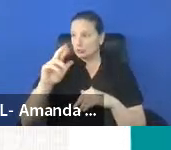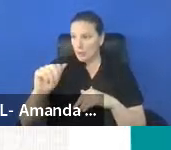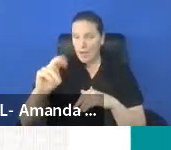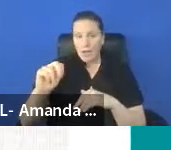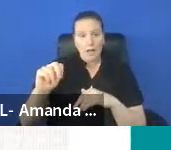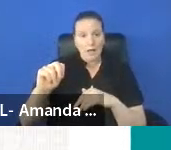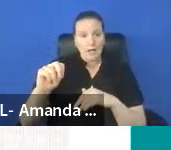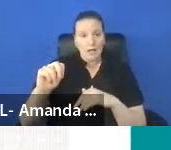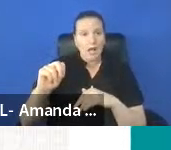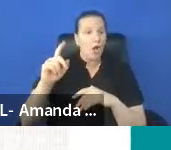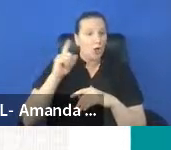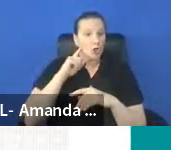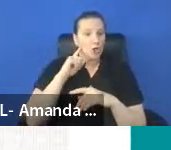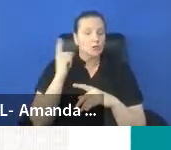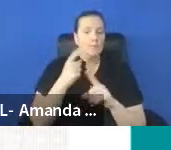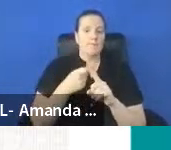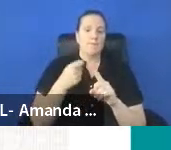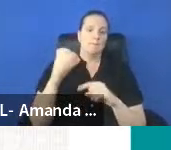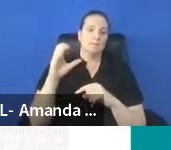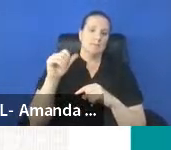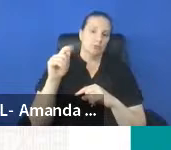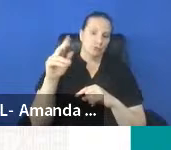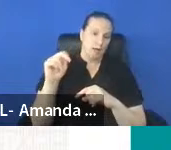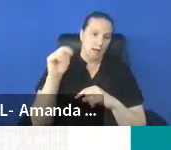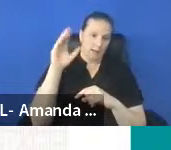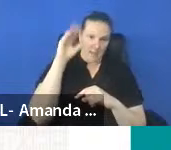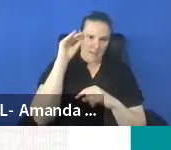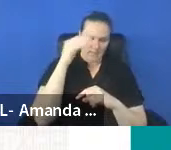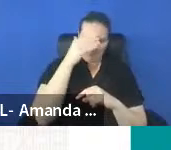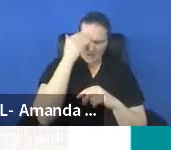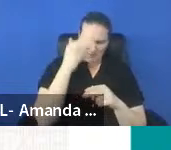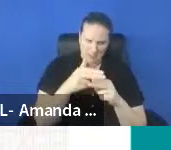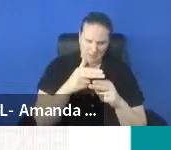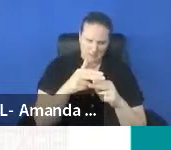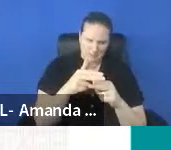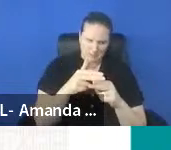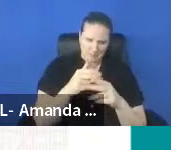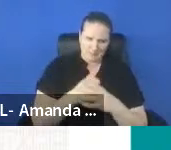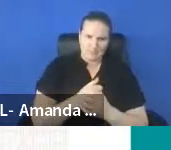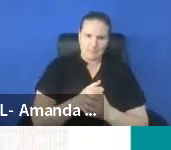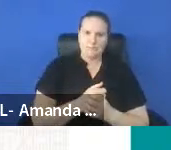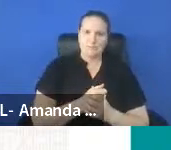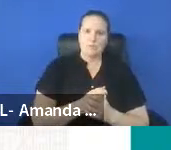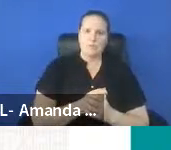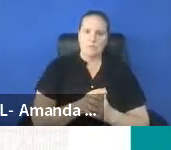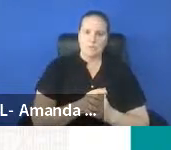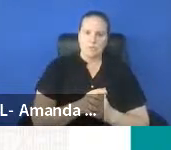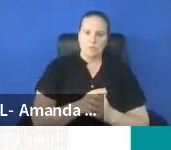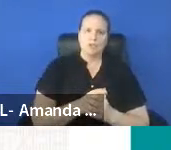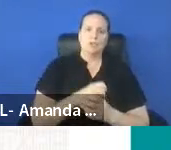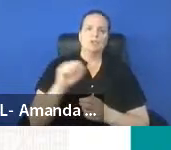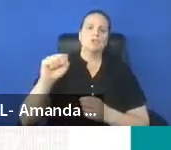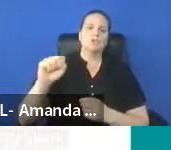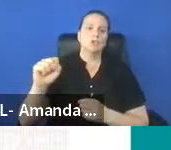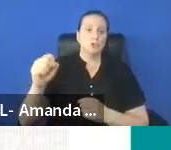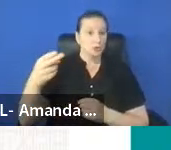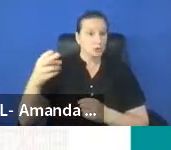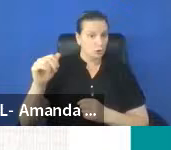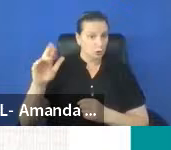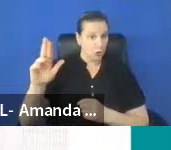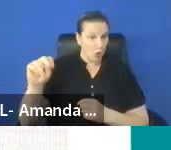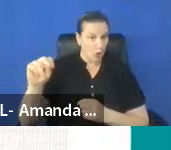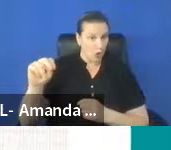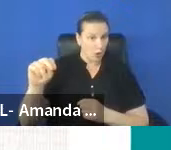hear something there from the CTRAN guy, and I forgot his name. I'm sorry to keep Sean Donahue. Yeah, Sean,